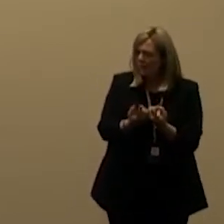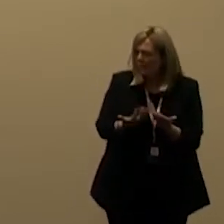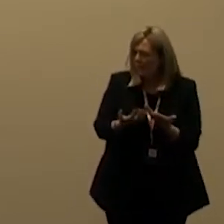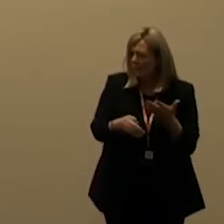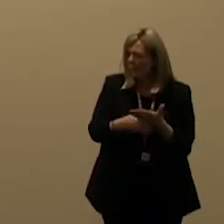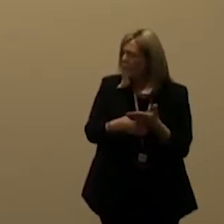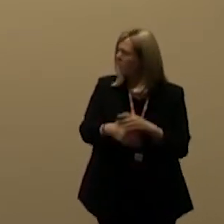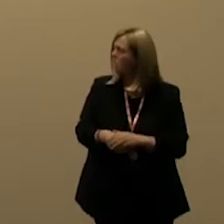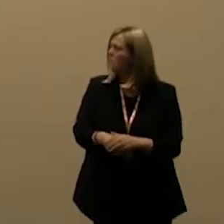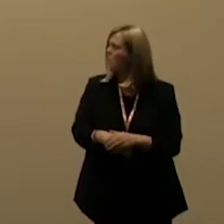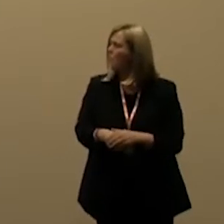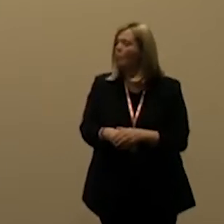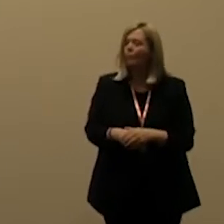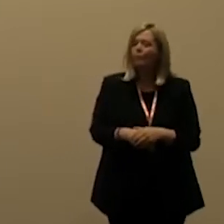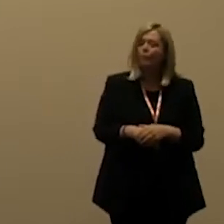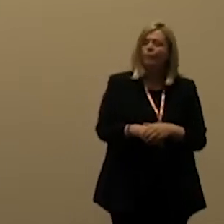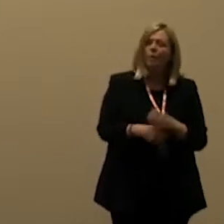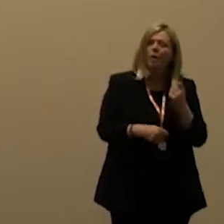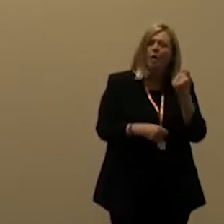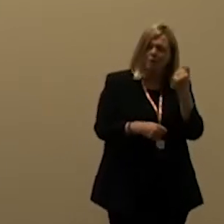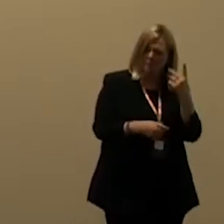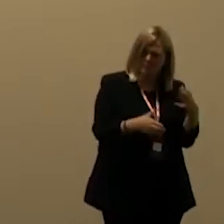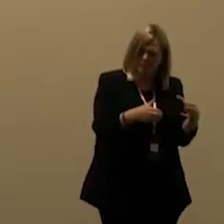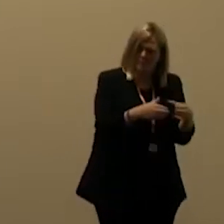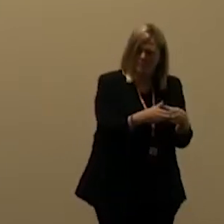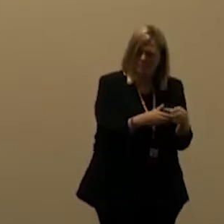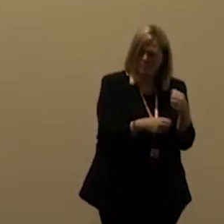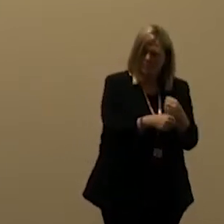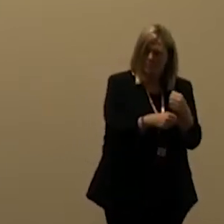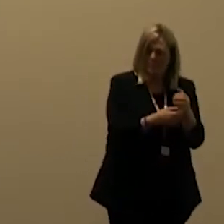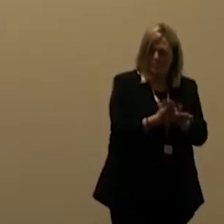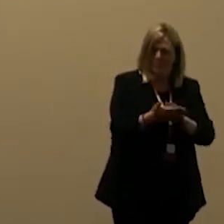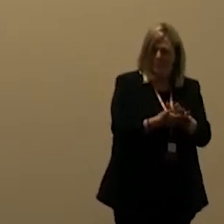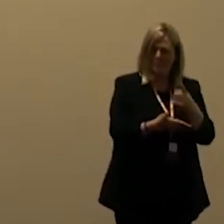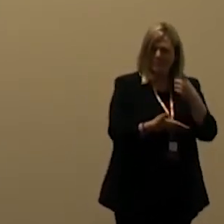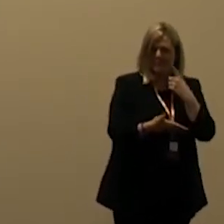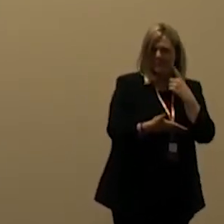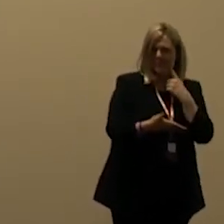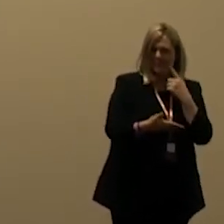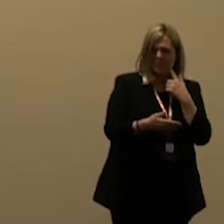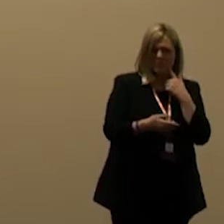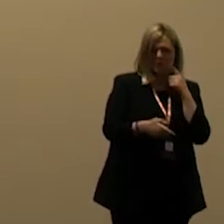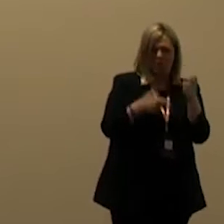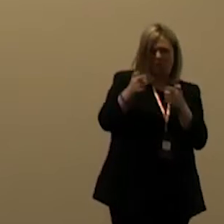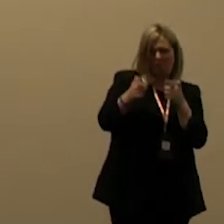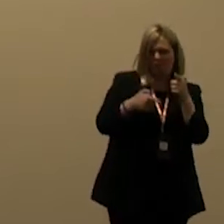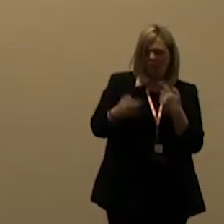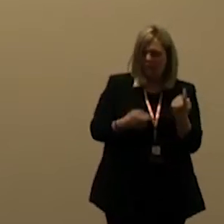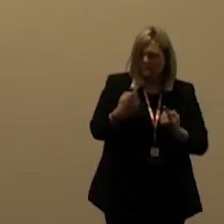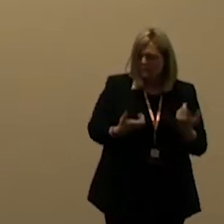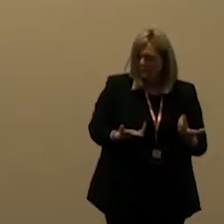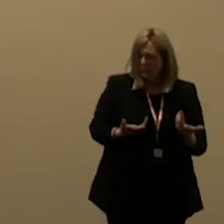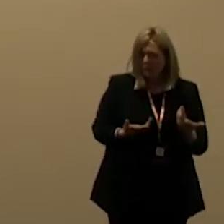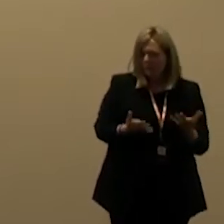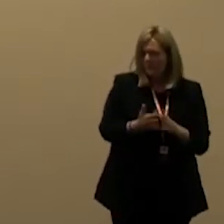And I think the thing about huddling together in a generation, just to think about it, makes it very easy to point the finger at another. So,